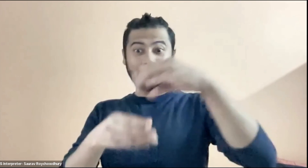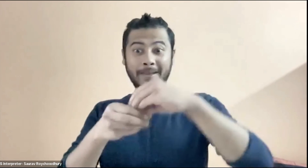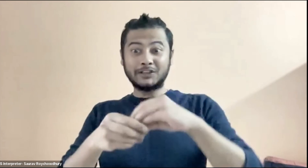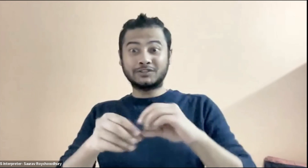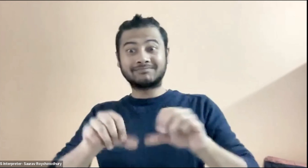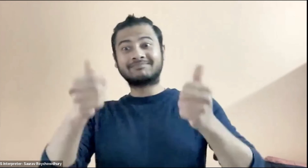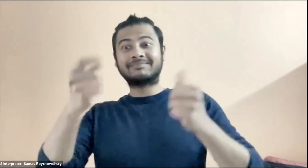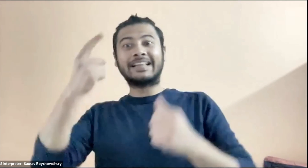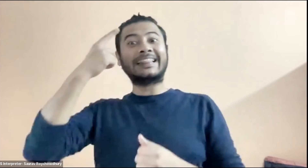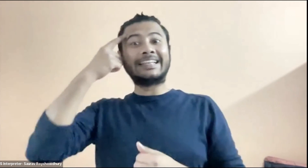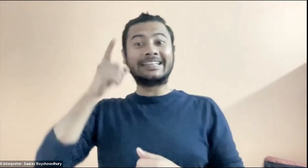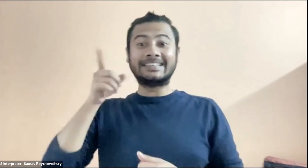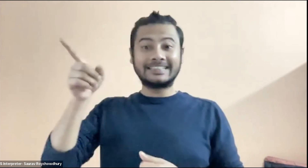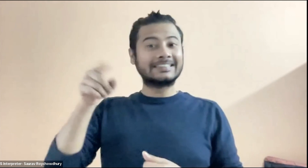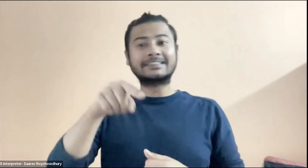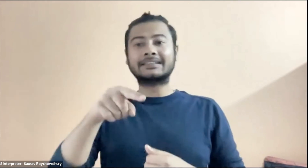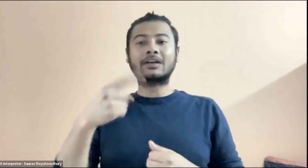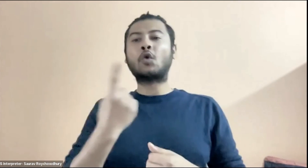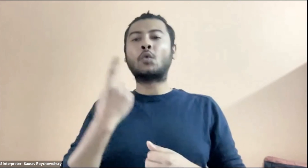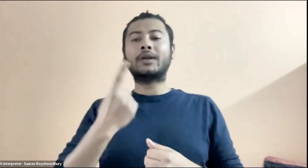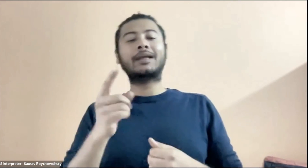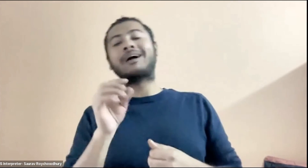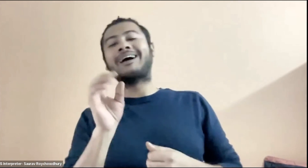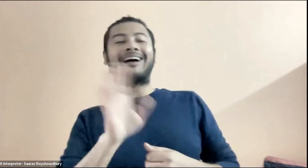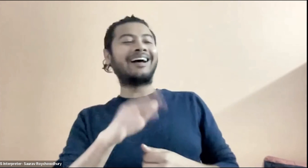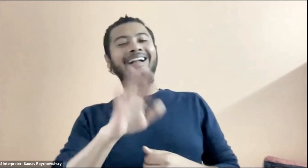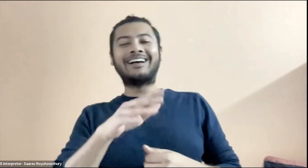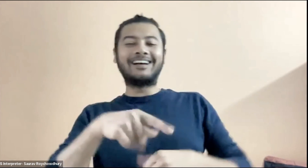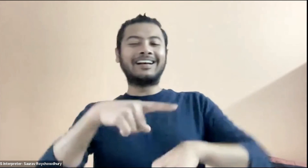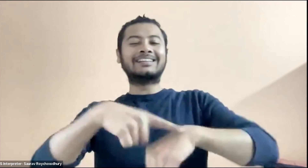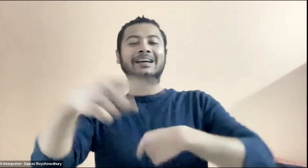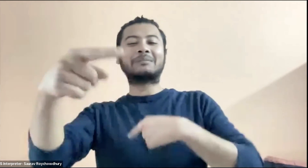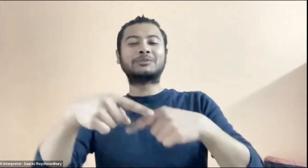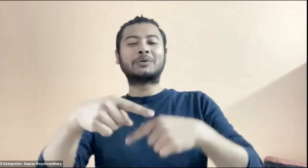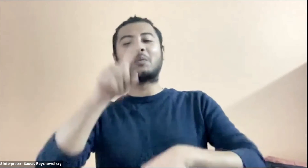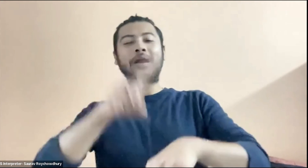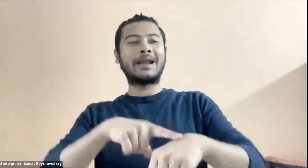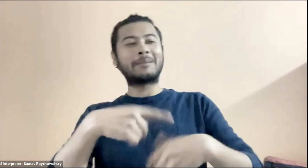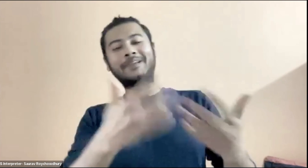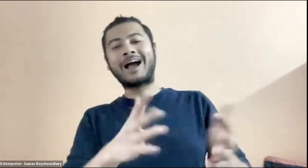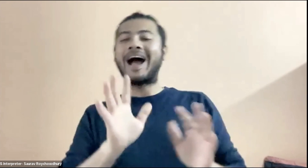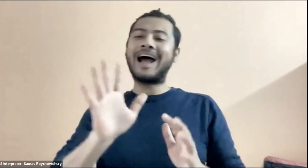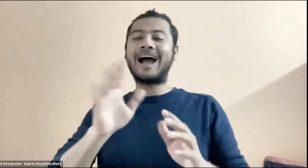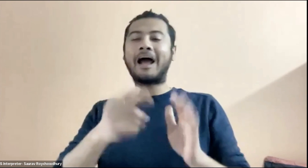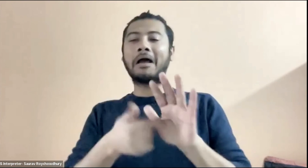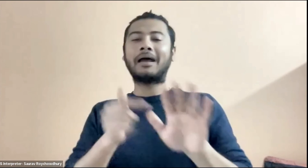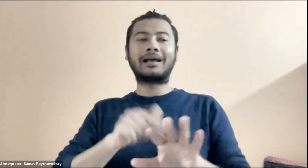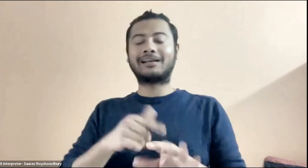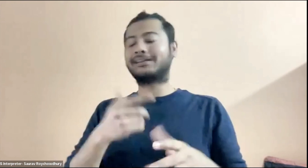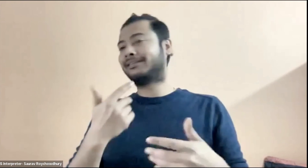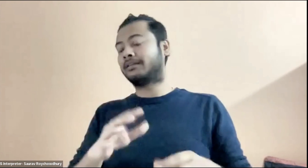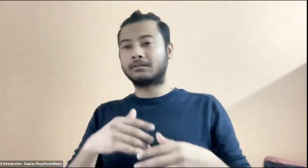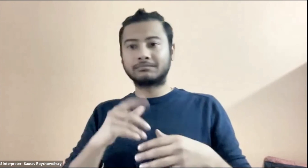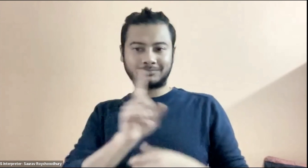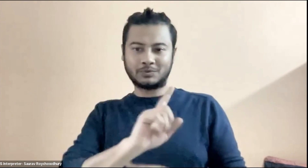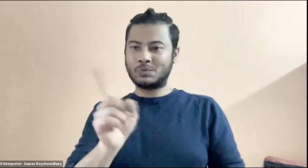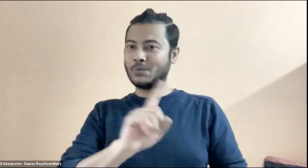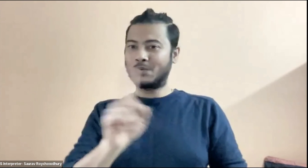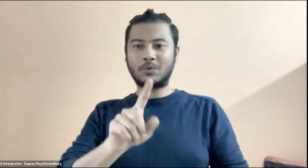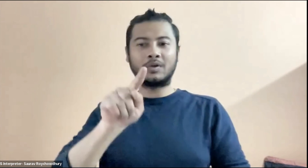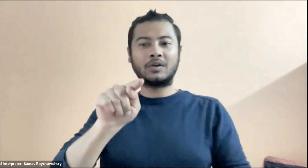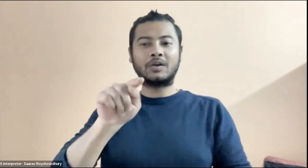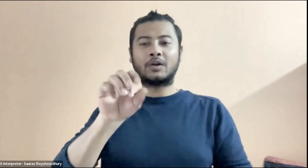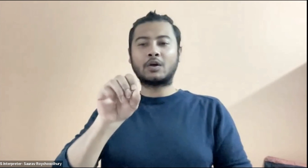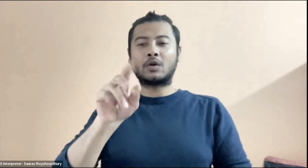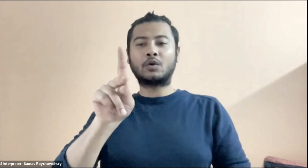to be built into the policy itself, number one. And number two, there should be respect for all